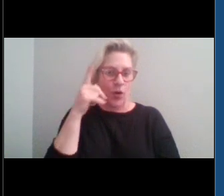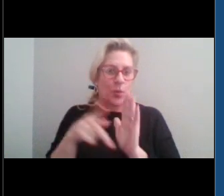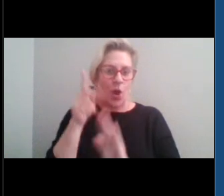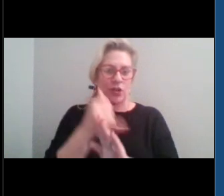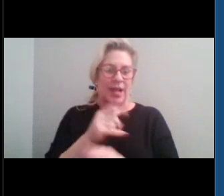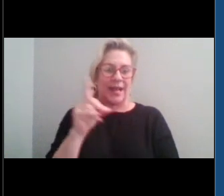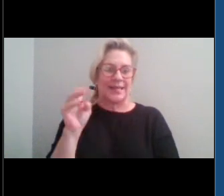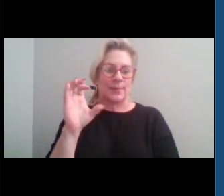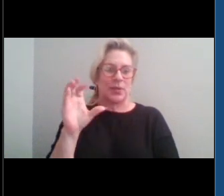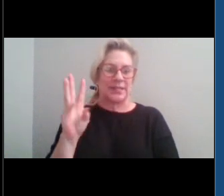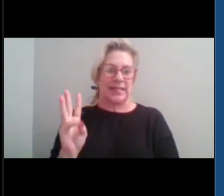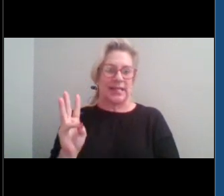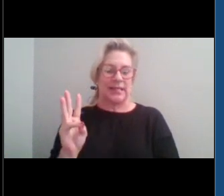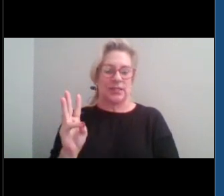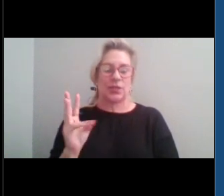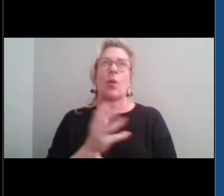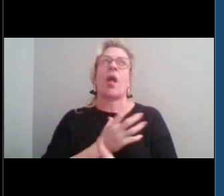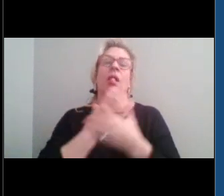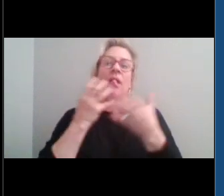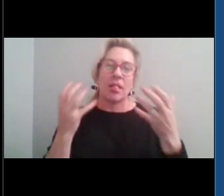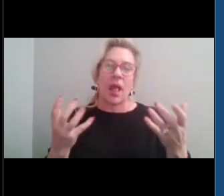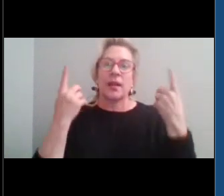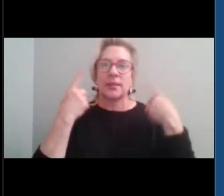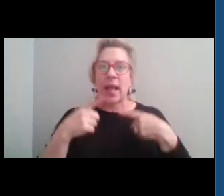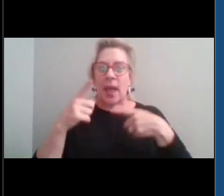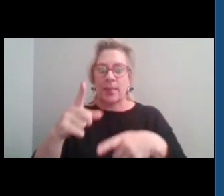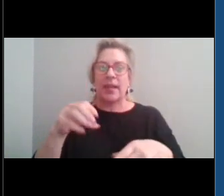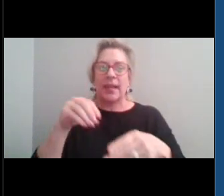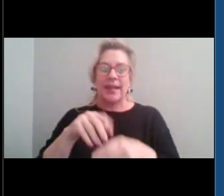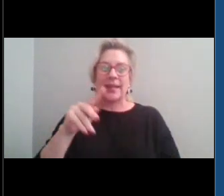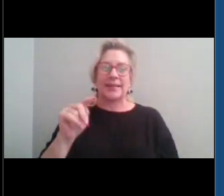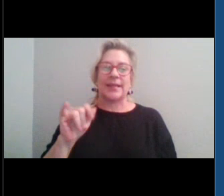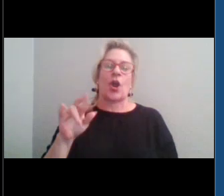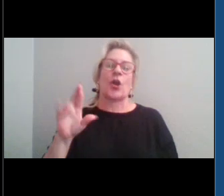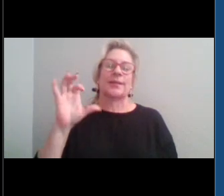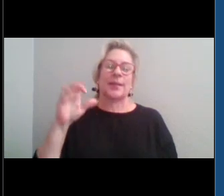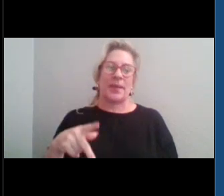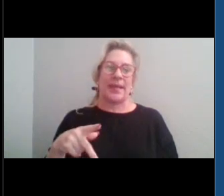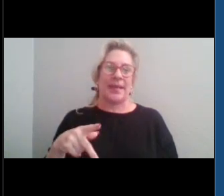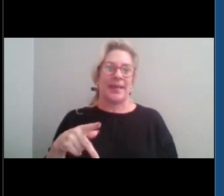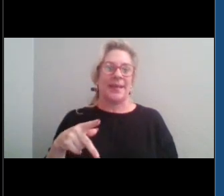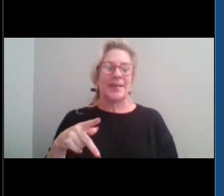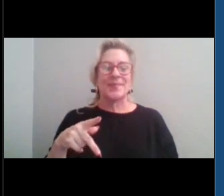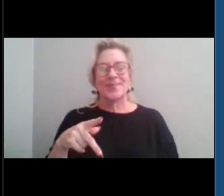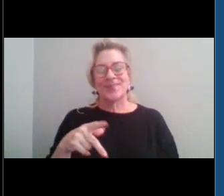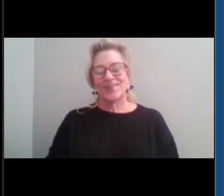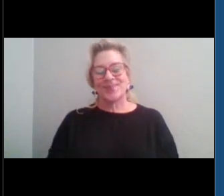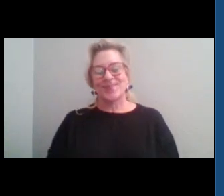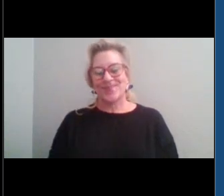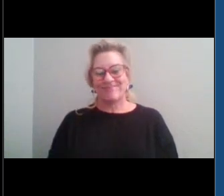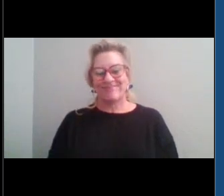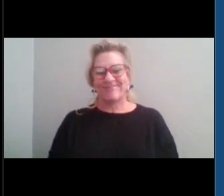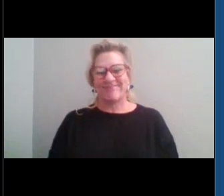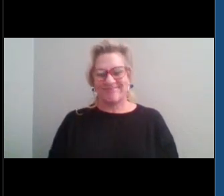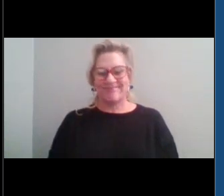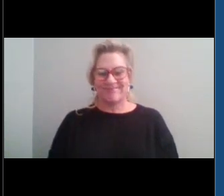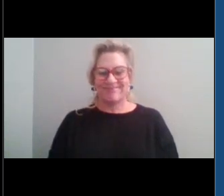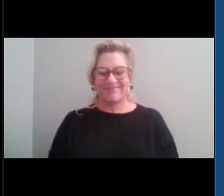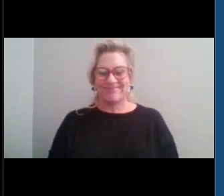6th. So a lot happening in the TRCP space and for the ports and